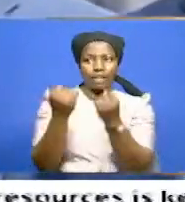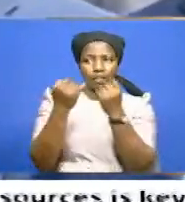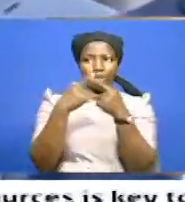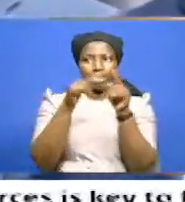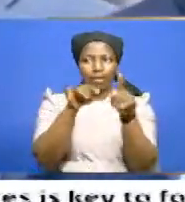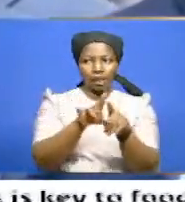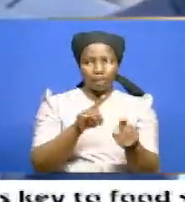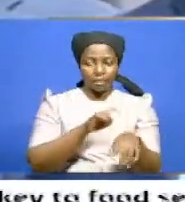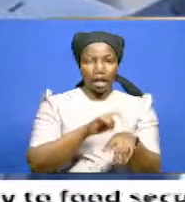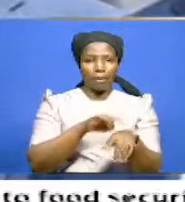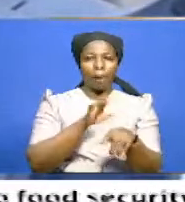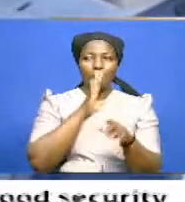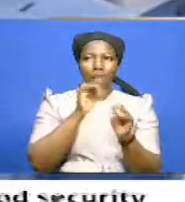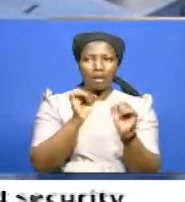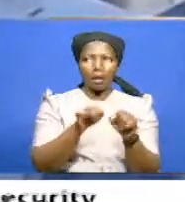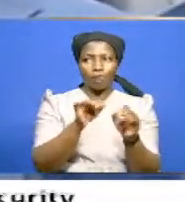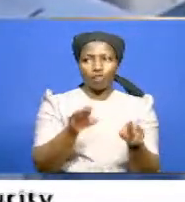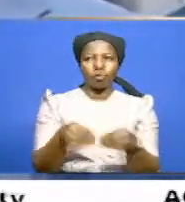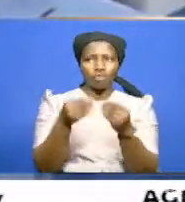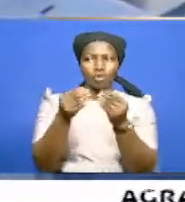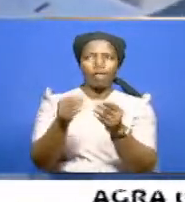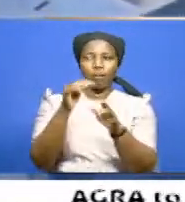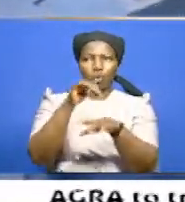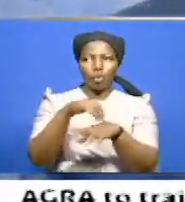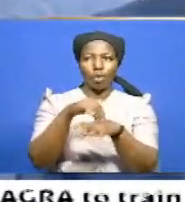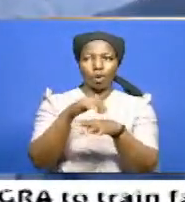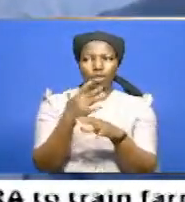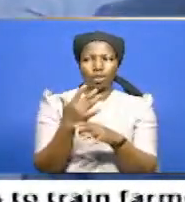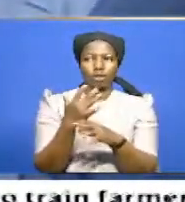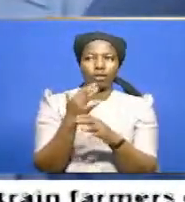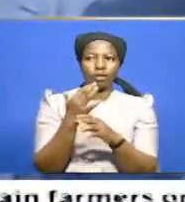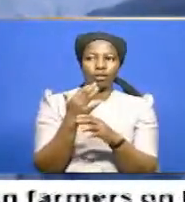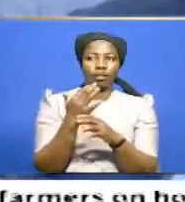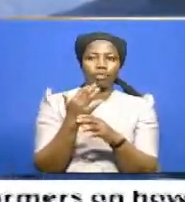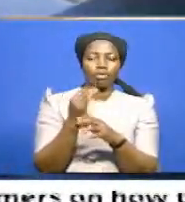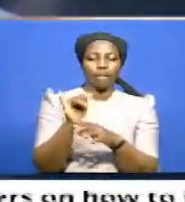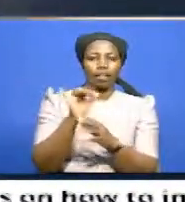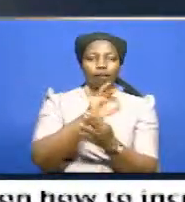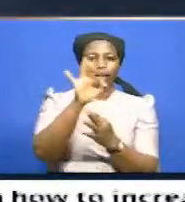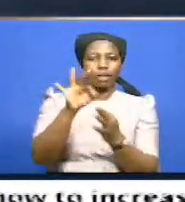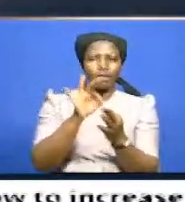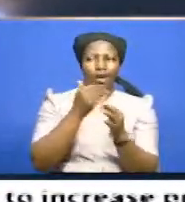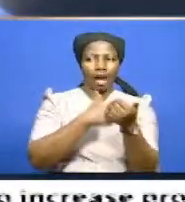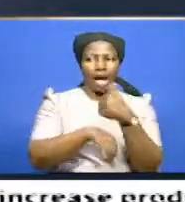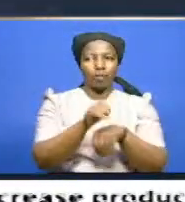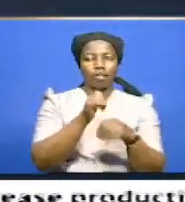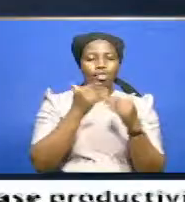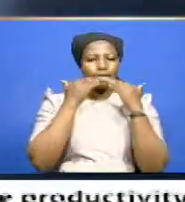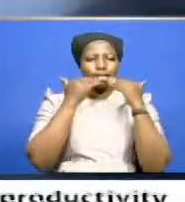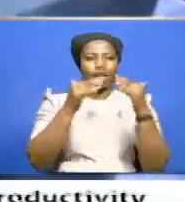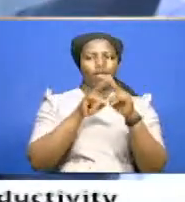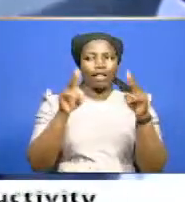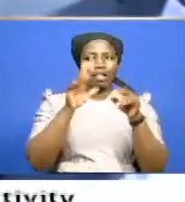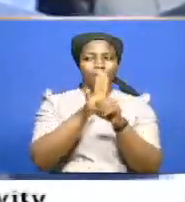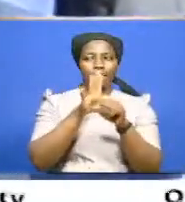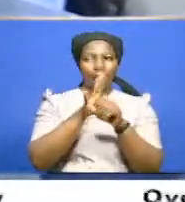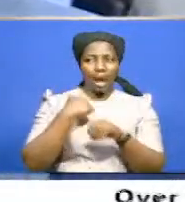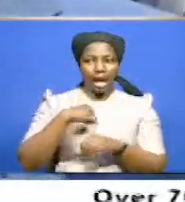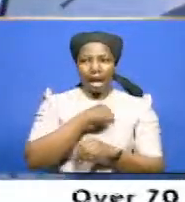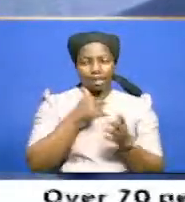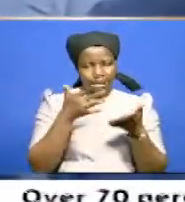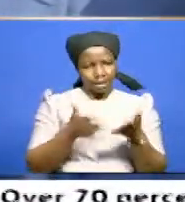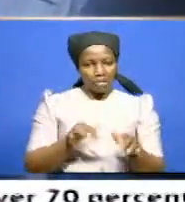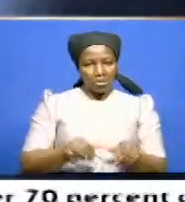same time be able to deliver on that on the particular exercise. So thank you very much. We shall now